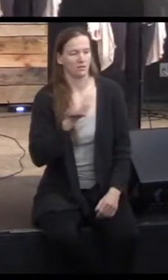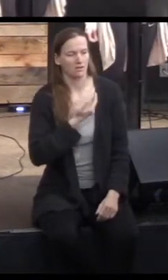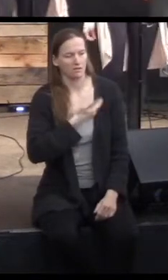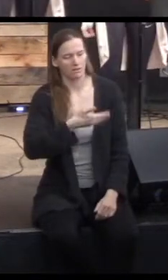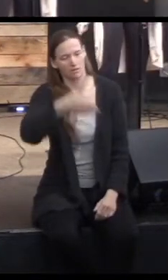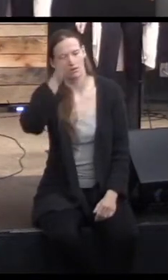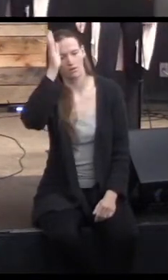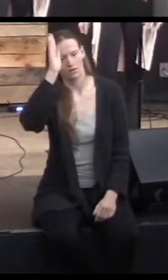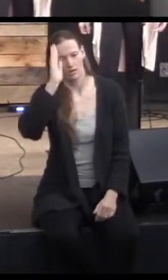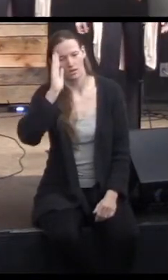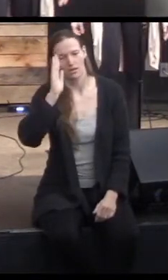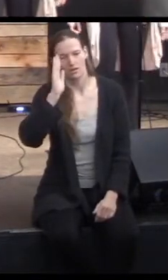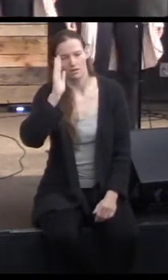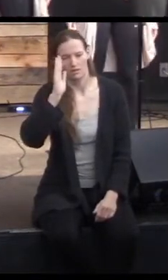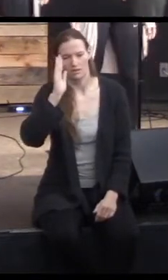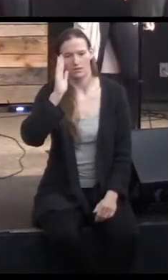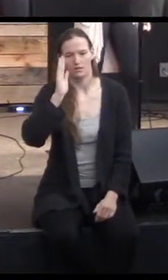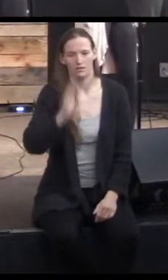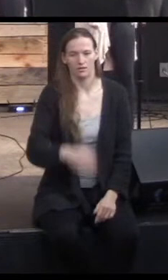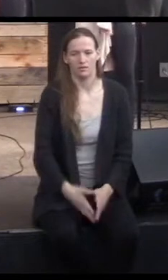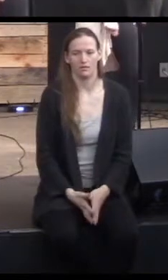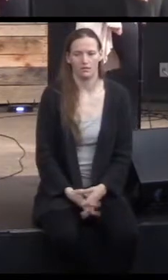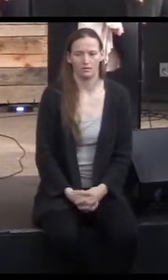great is our